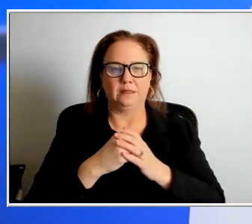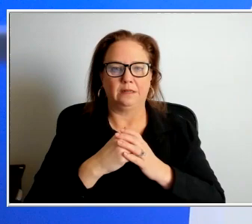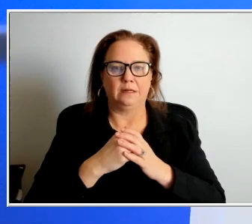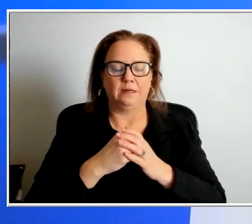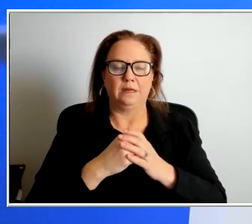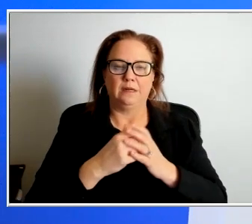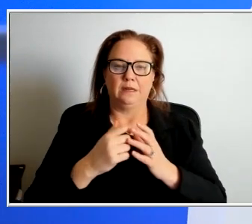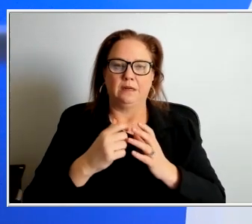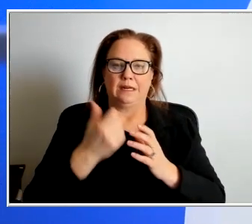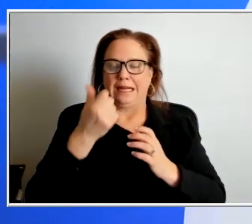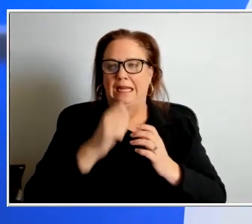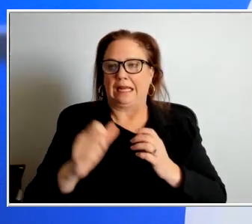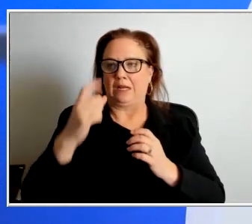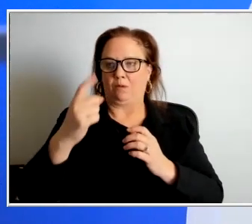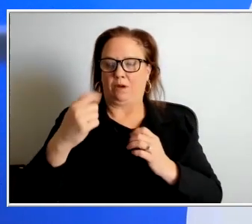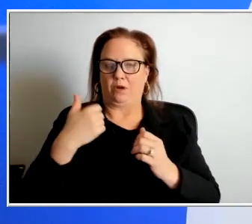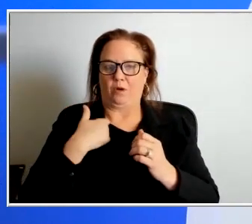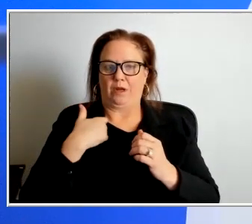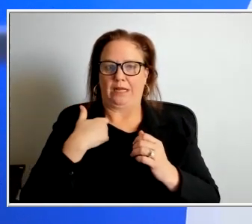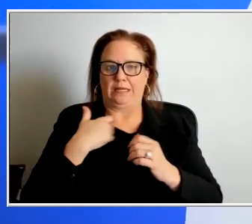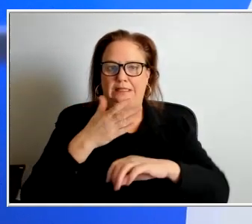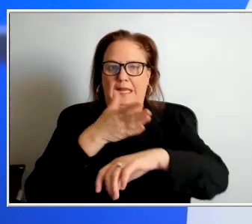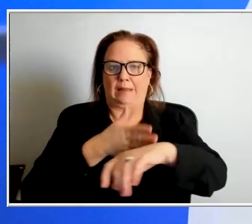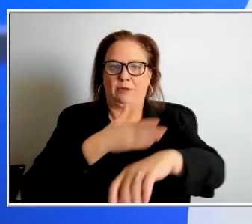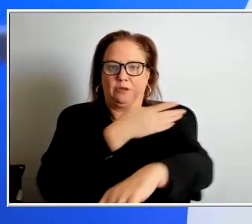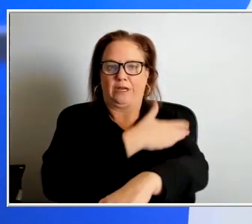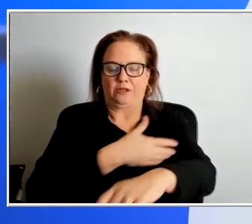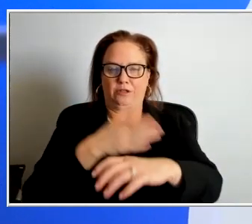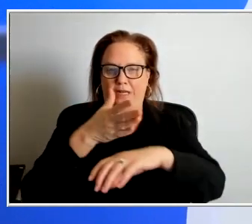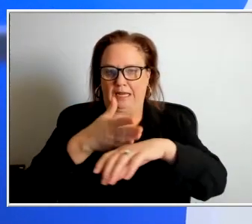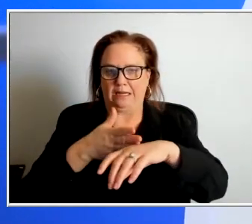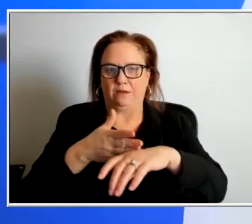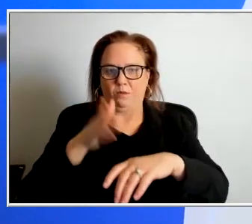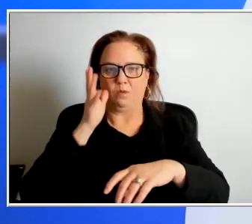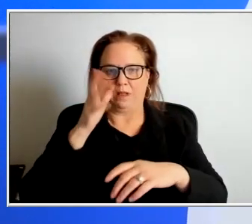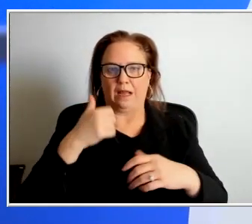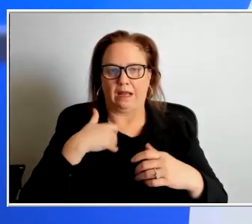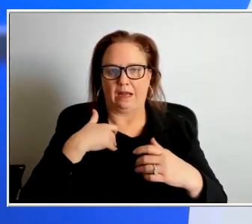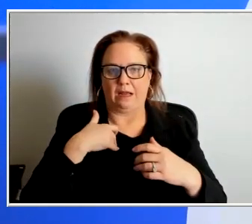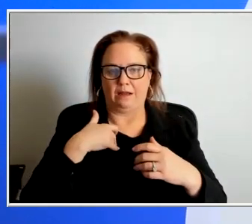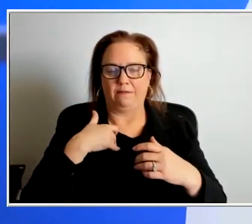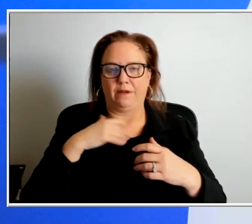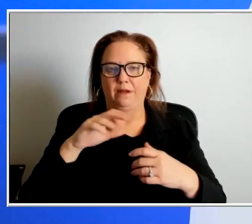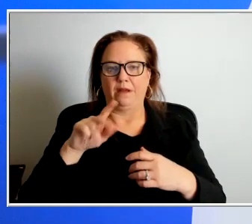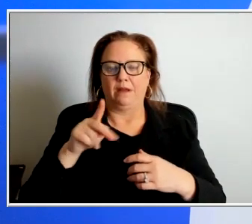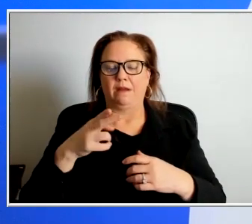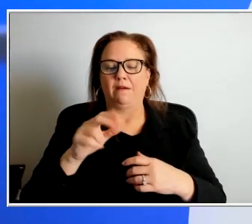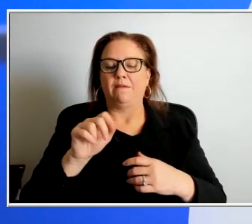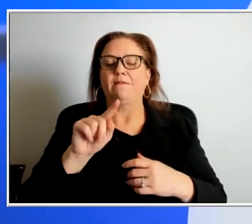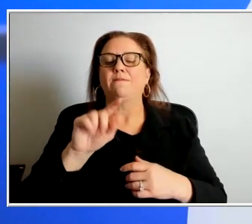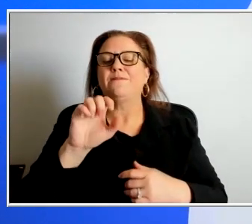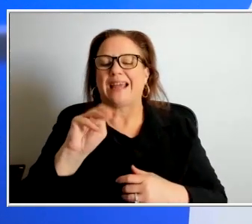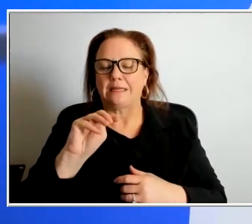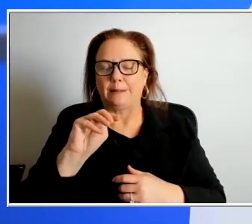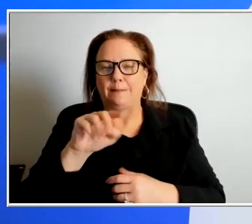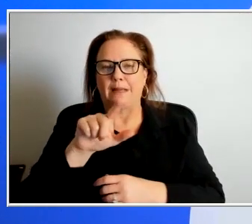much anybody who has an amputation at the level of the hand is going to have some level of phantom limb pain. We don't have a lot